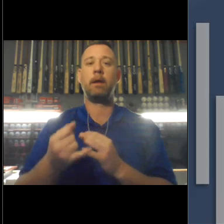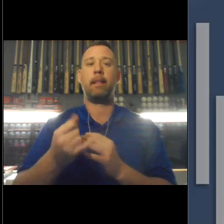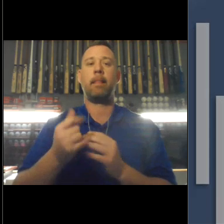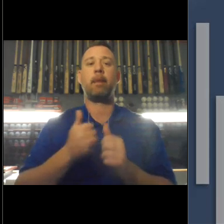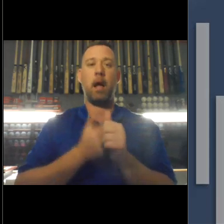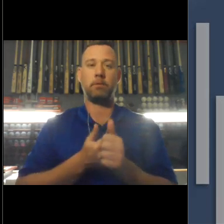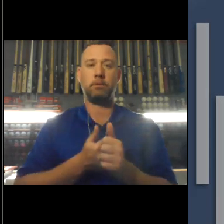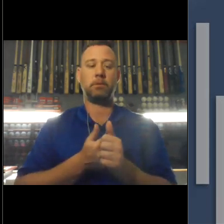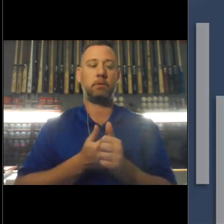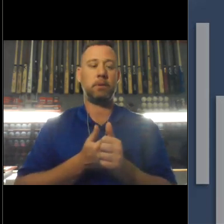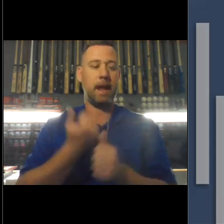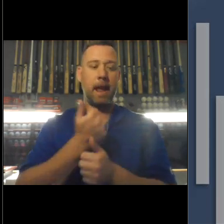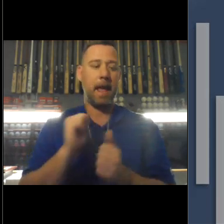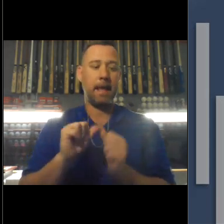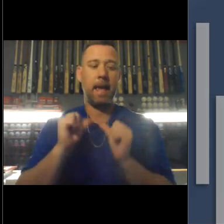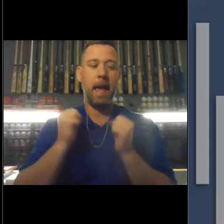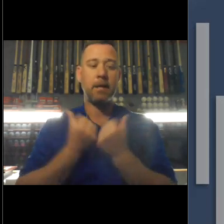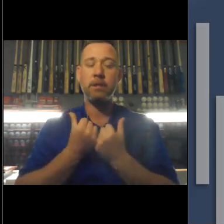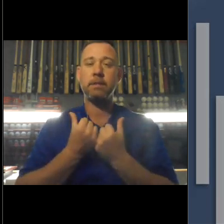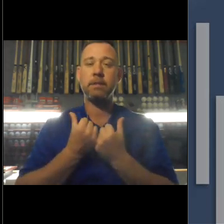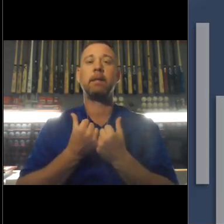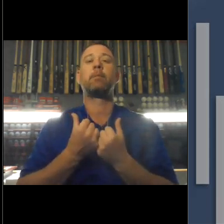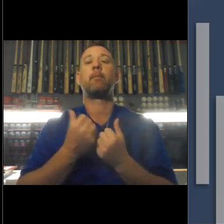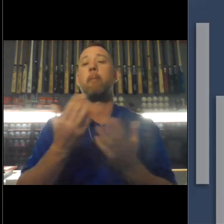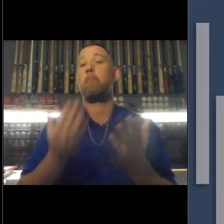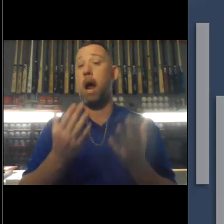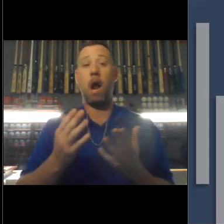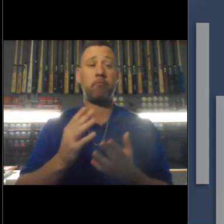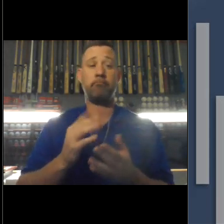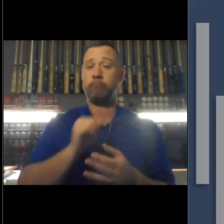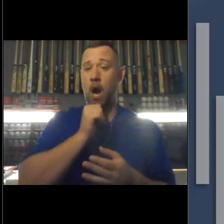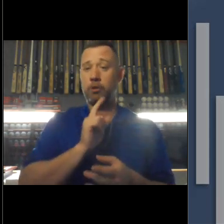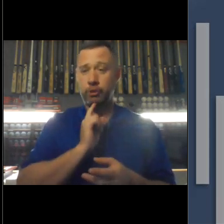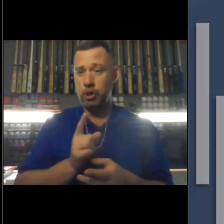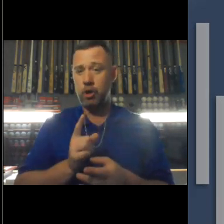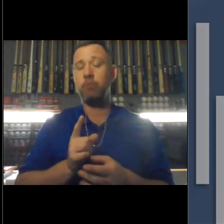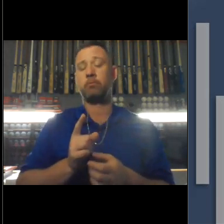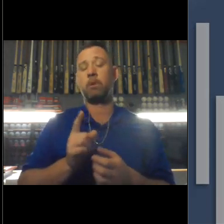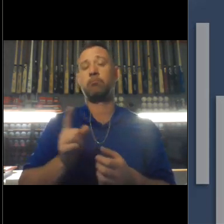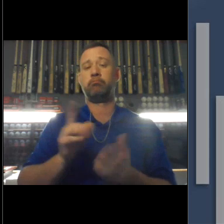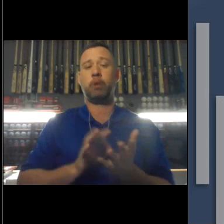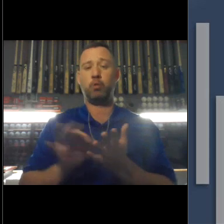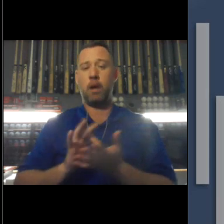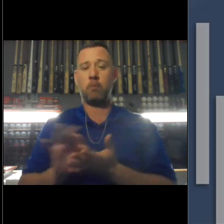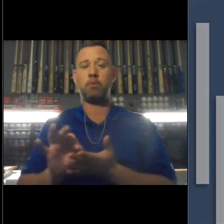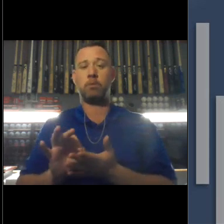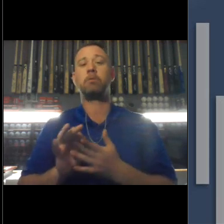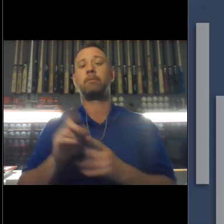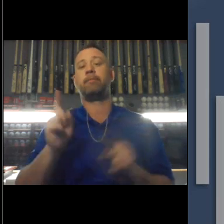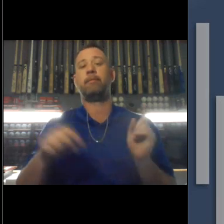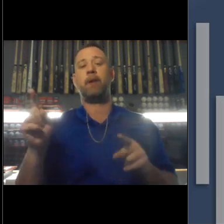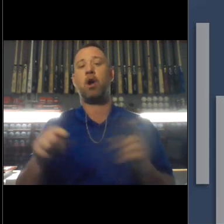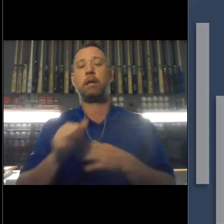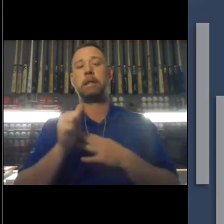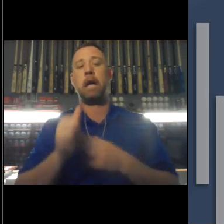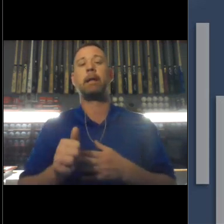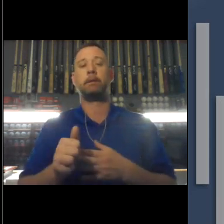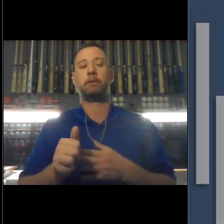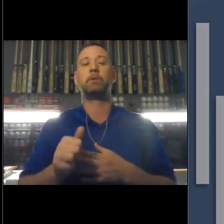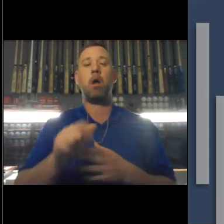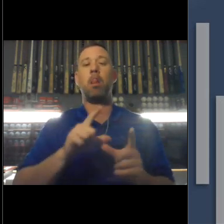For any agencies that may still be unsure of how to conduct user counts, there's various guidance on the Caltrans Local